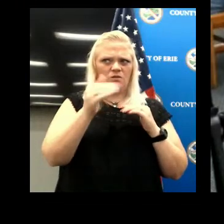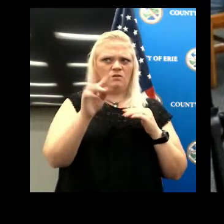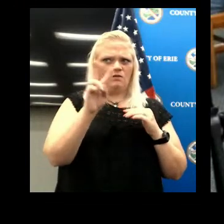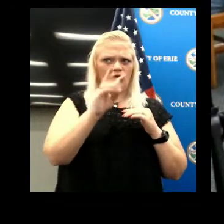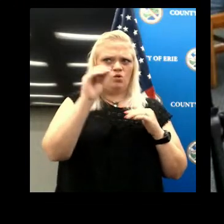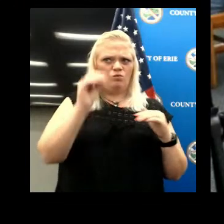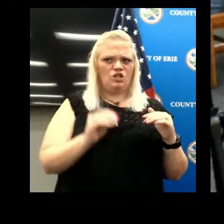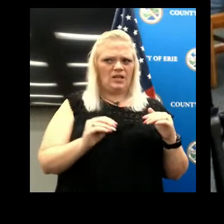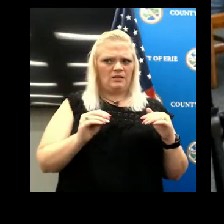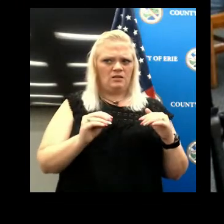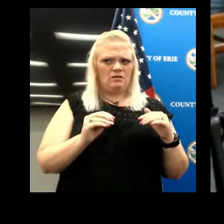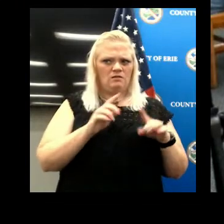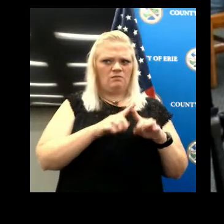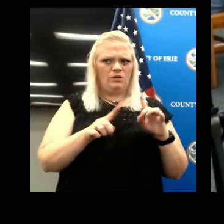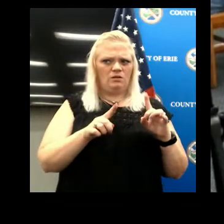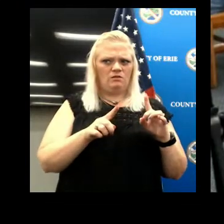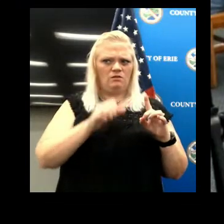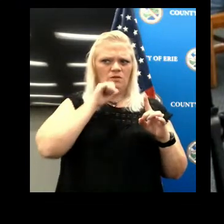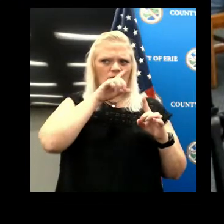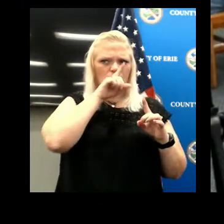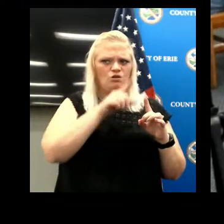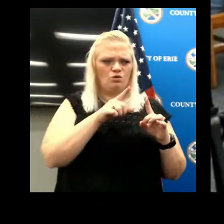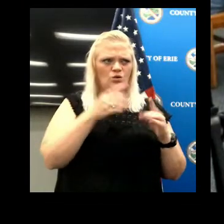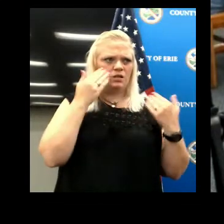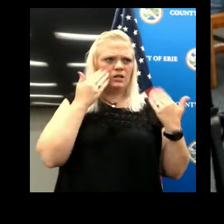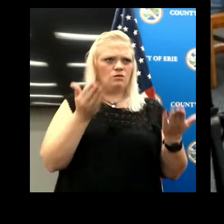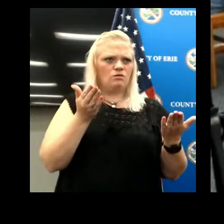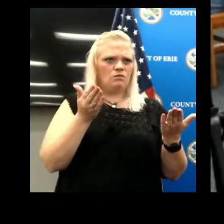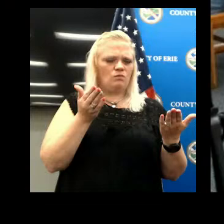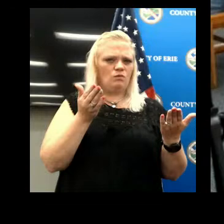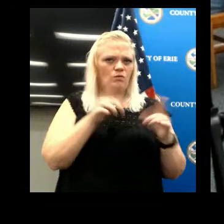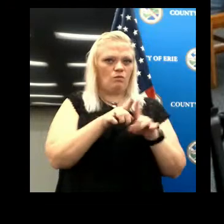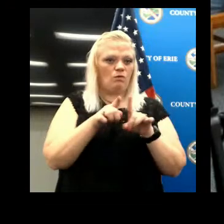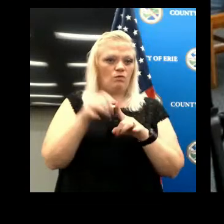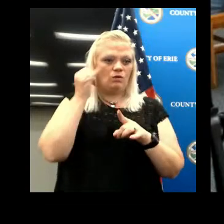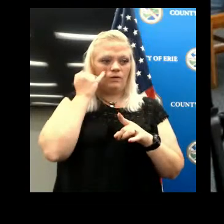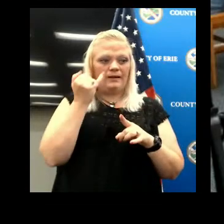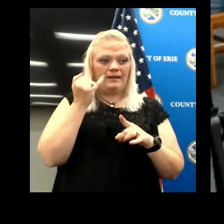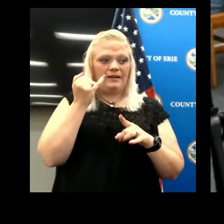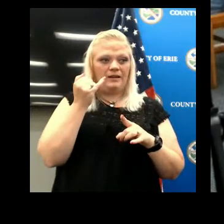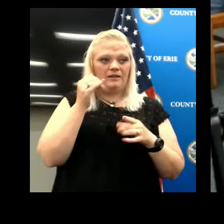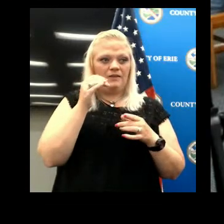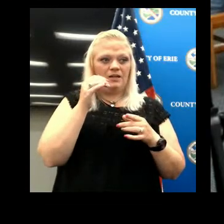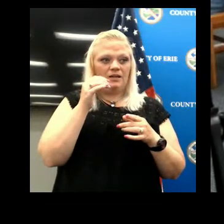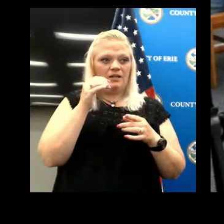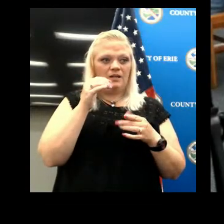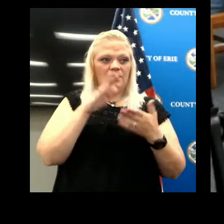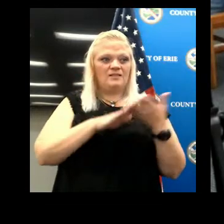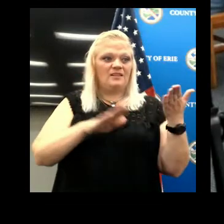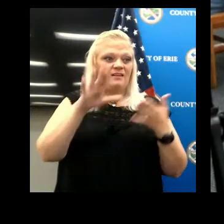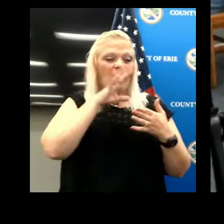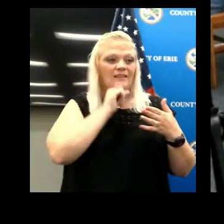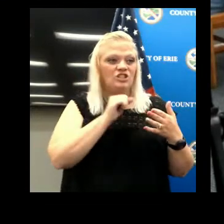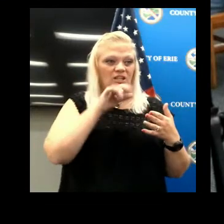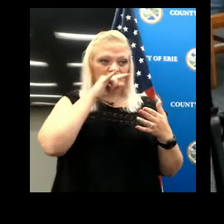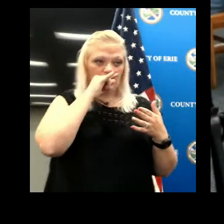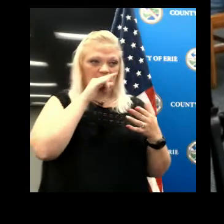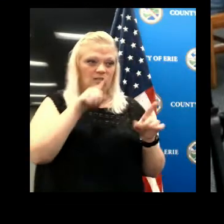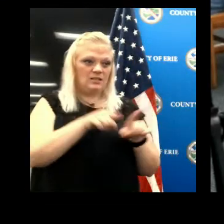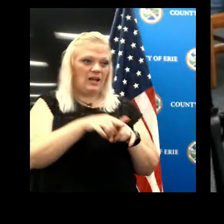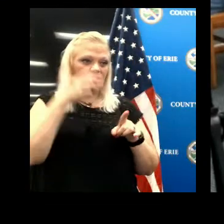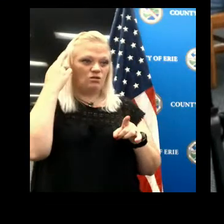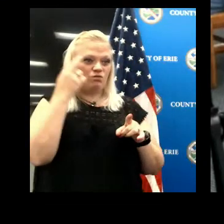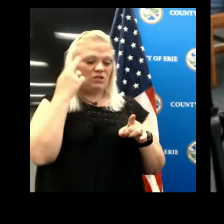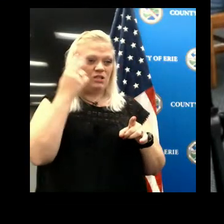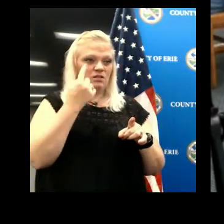2%, but I'm not sure. And I didn't know also if you attribute the college-age kids as the reason